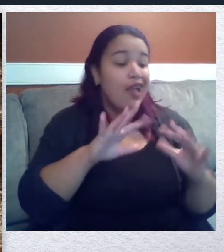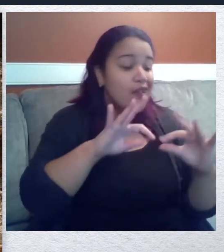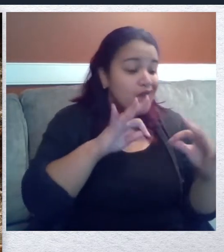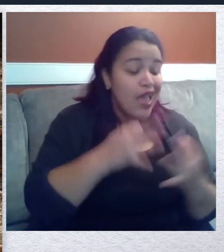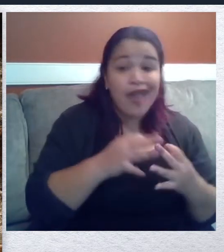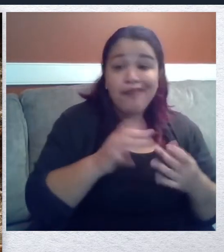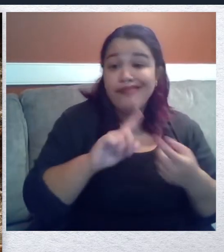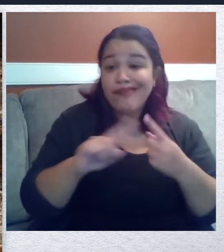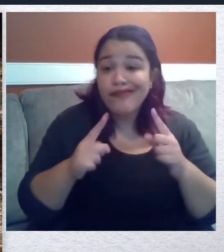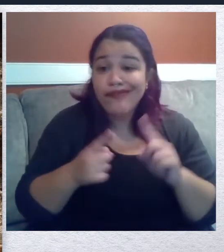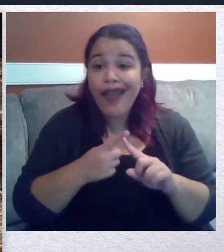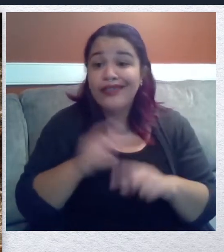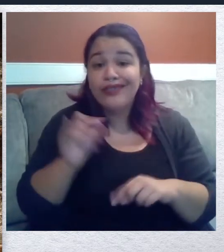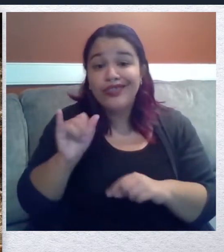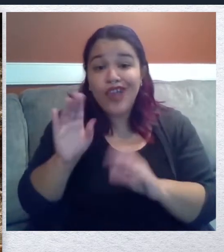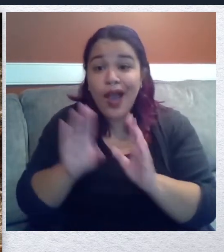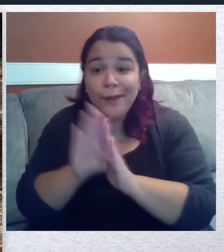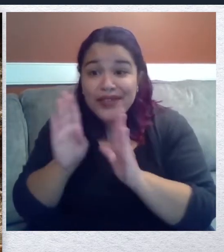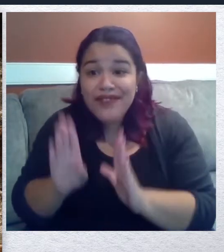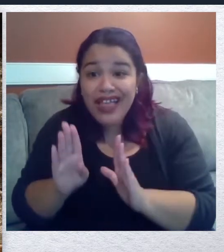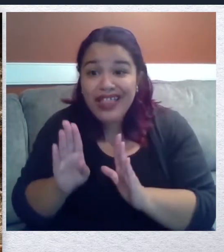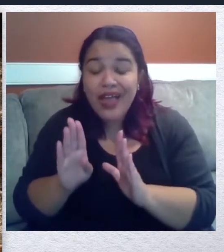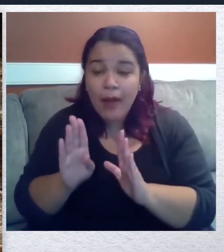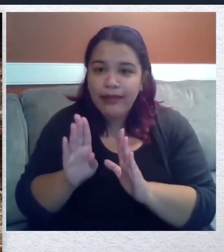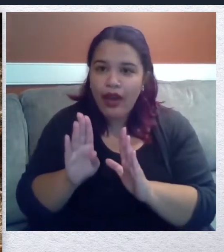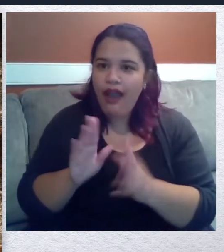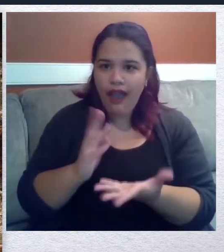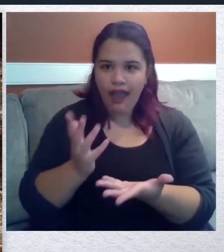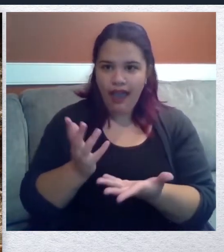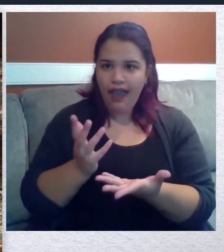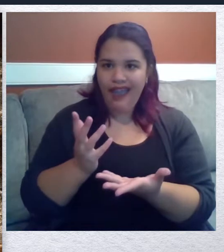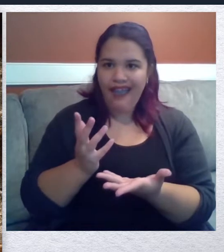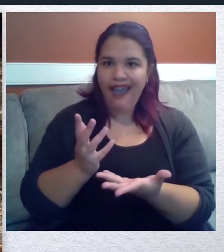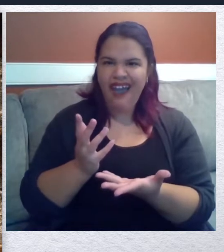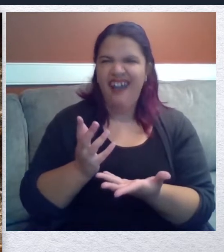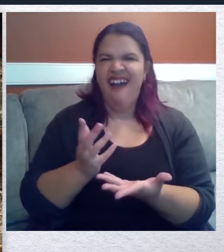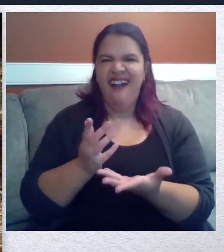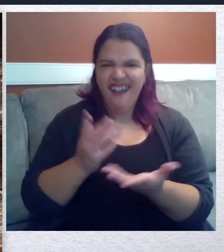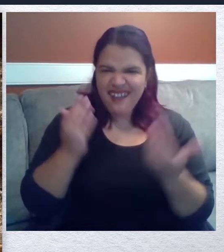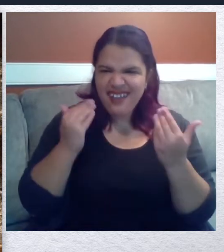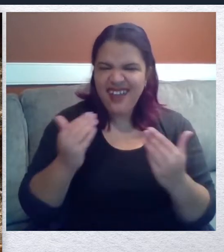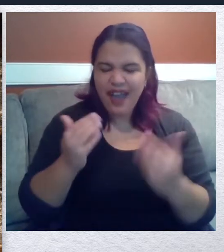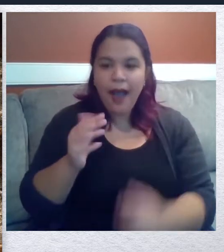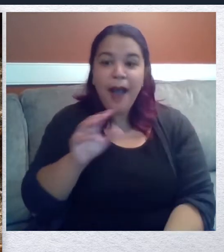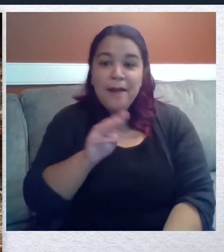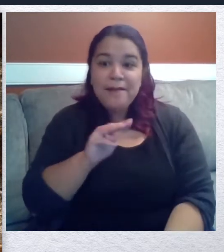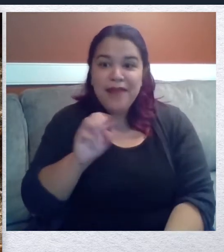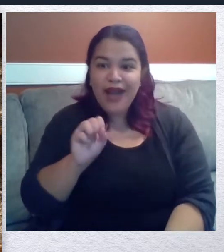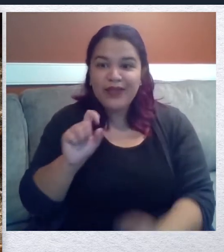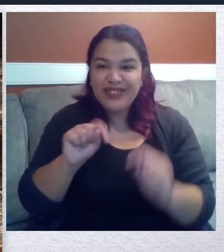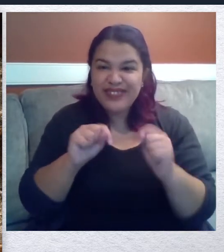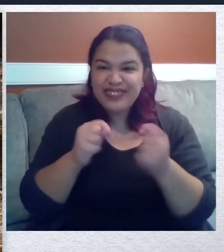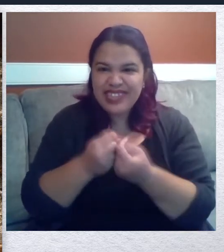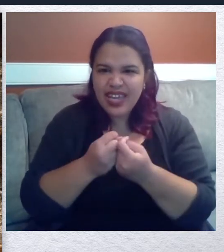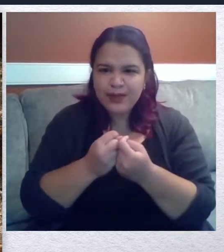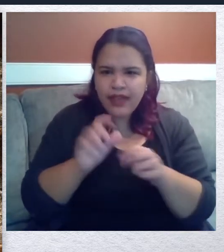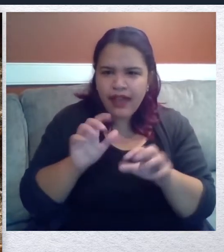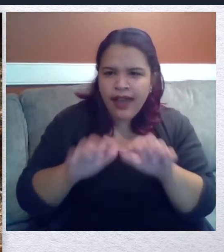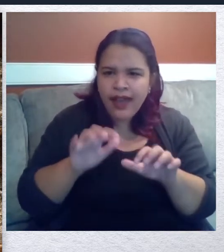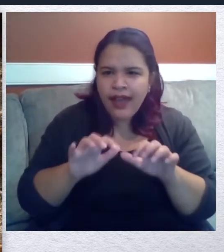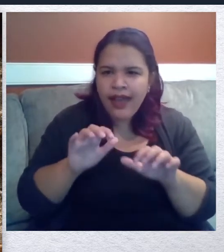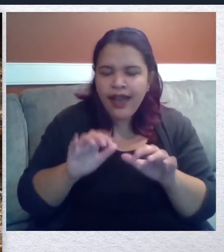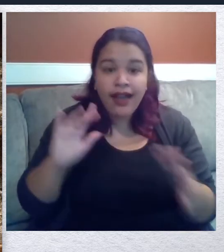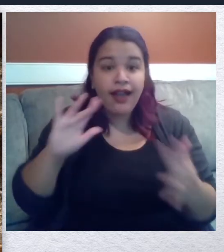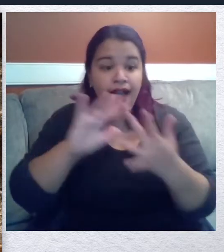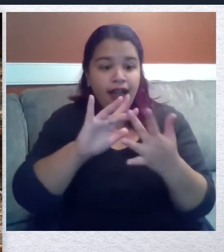using Skype or Microsoft Teams and record it so you can view it later. This is also helpful as you can use